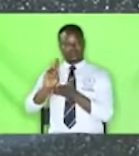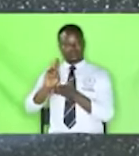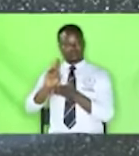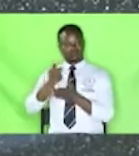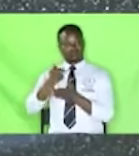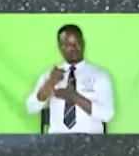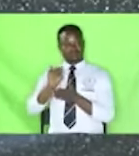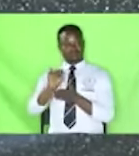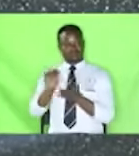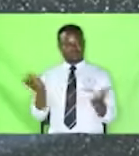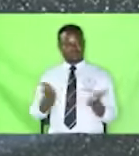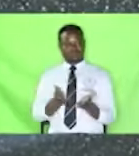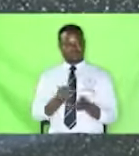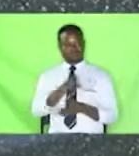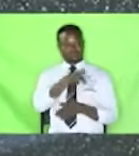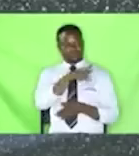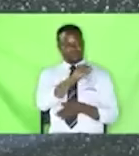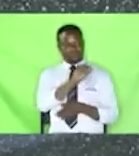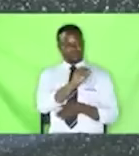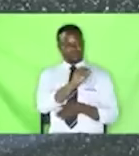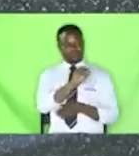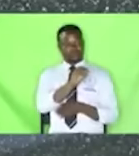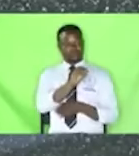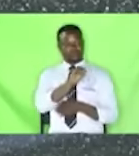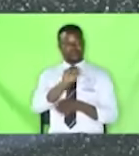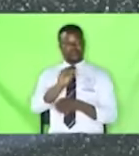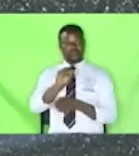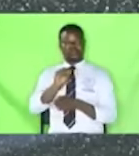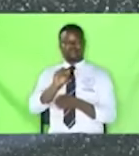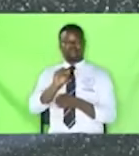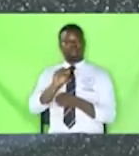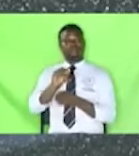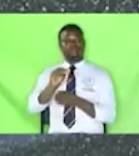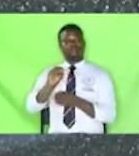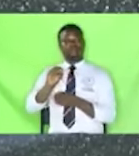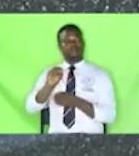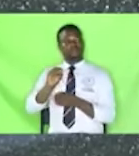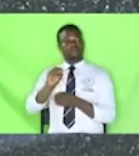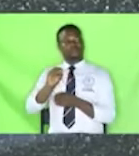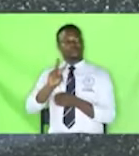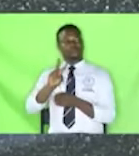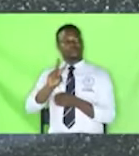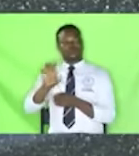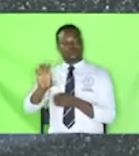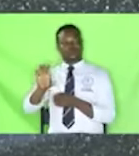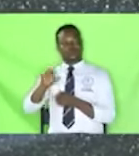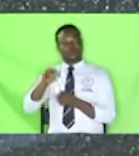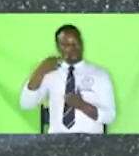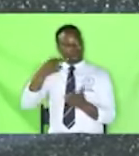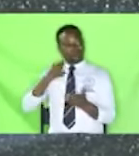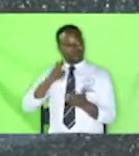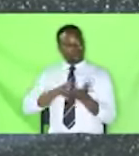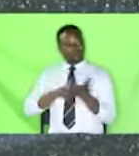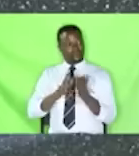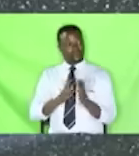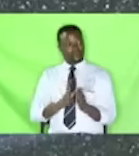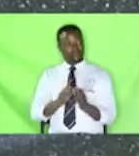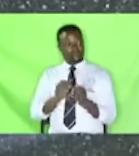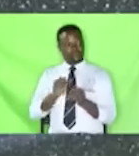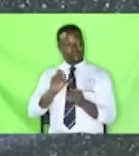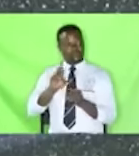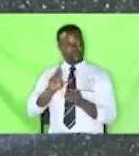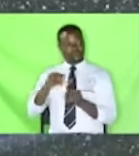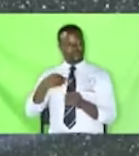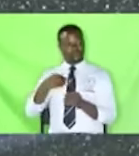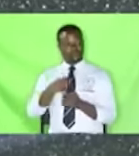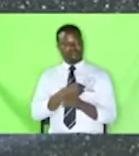The pro vice chancellor, the registrar, all senior members, the university chaplain,